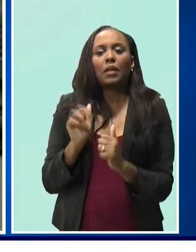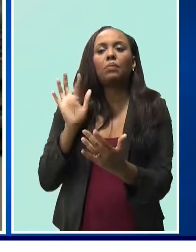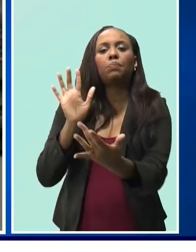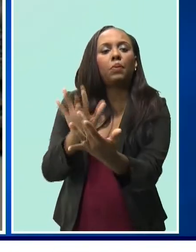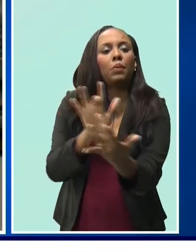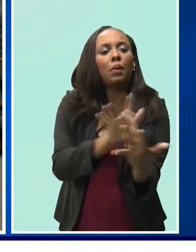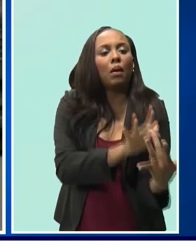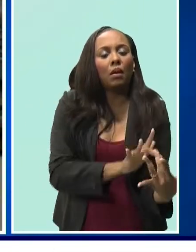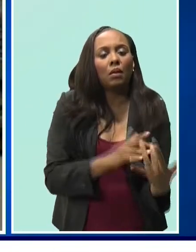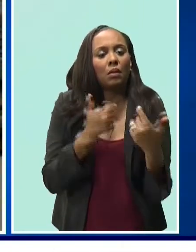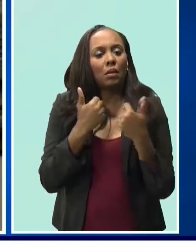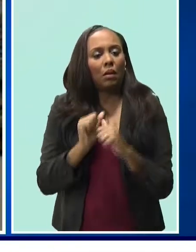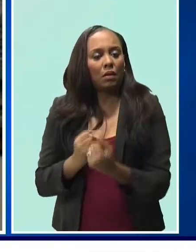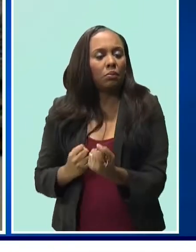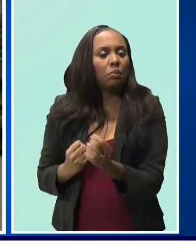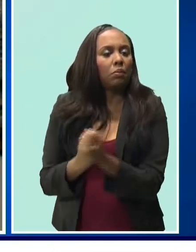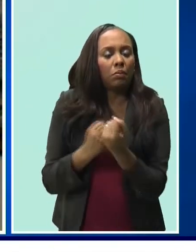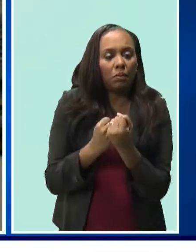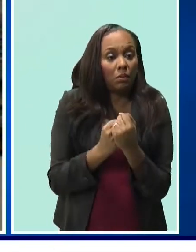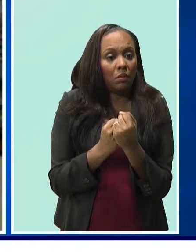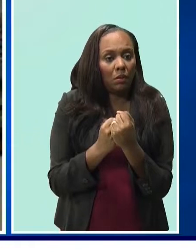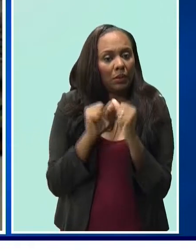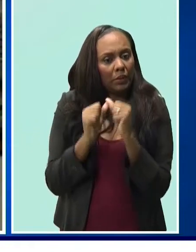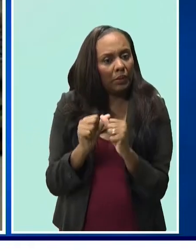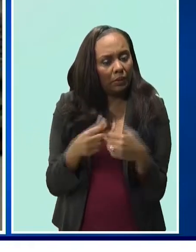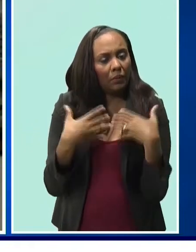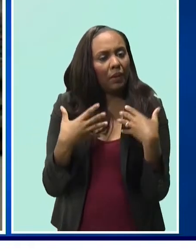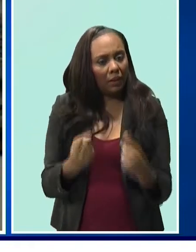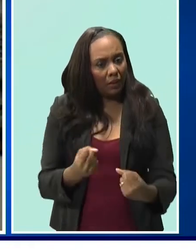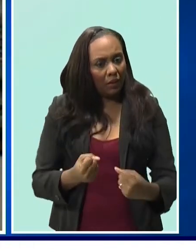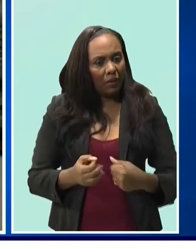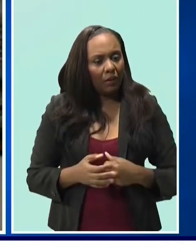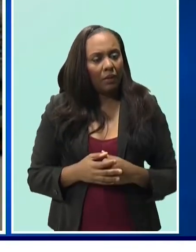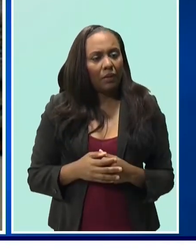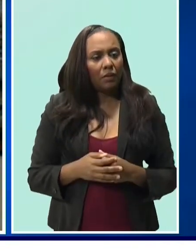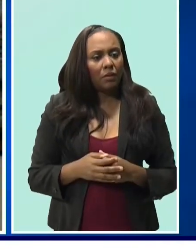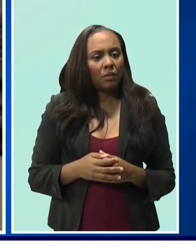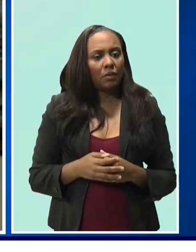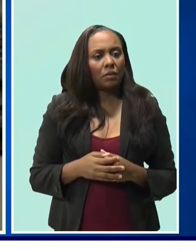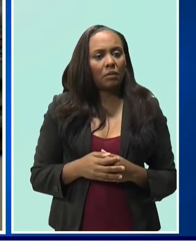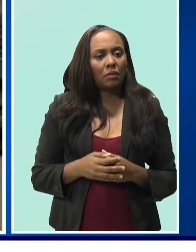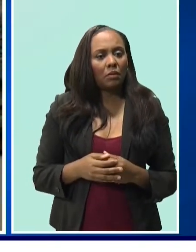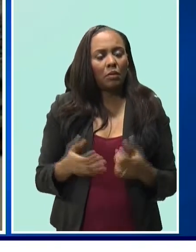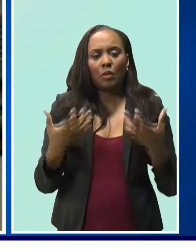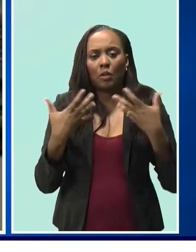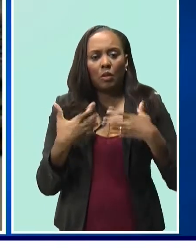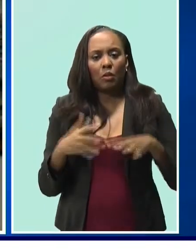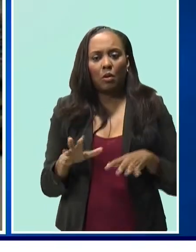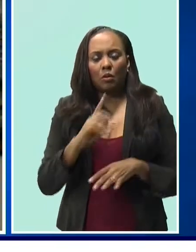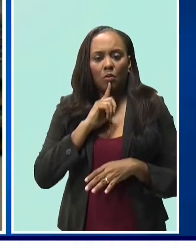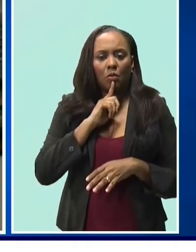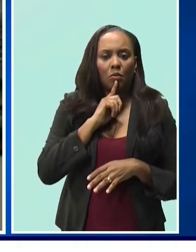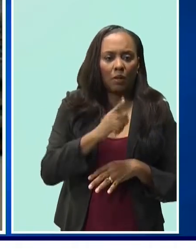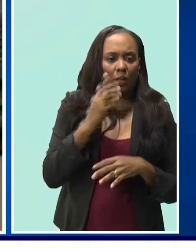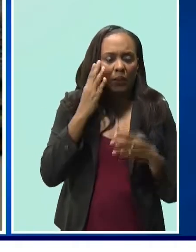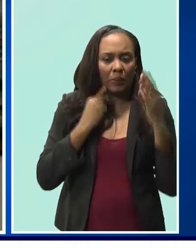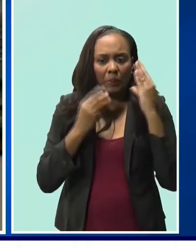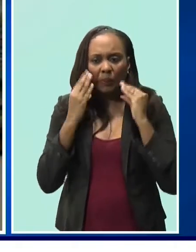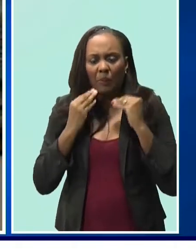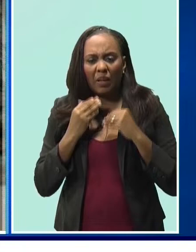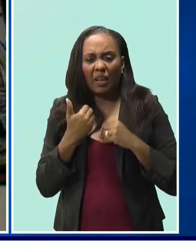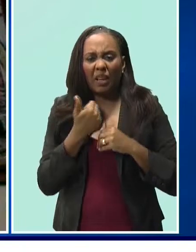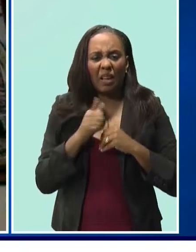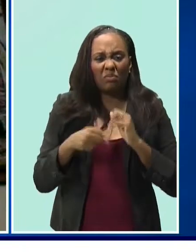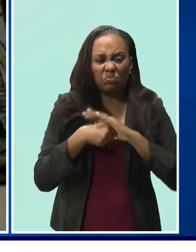and to support them to remain healthy and to minimize the level of exposure which they are experiencing.